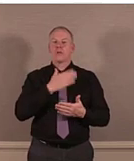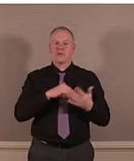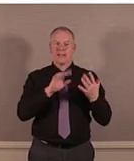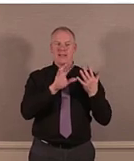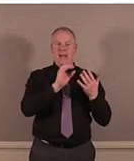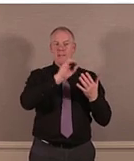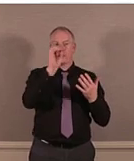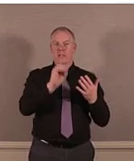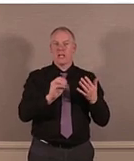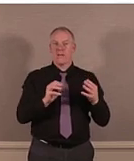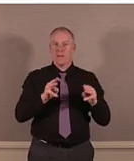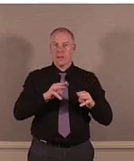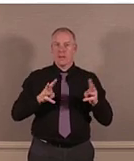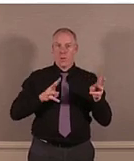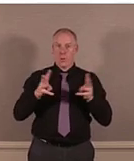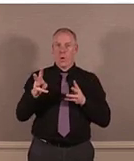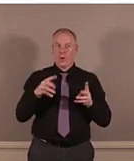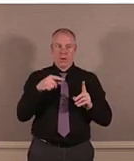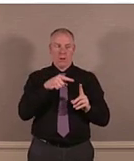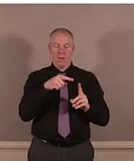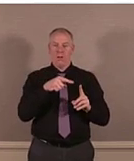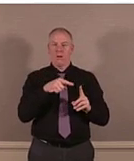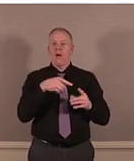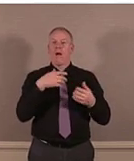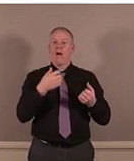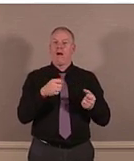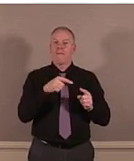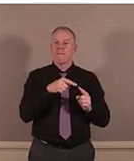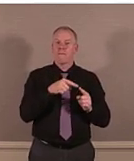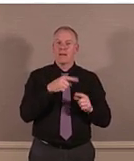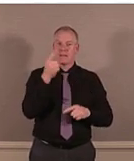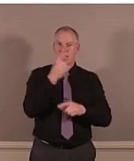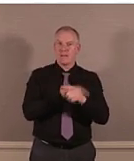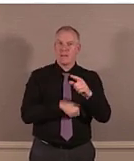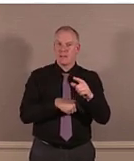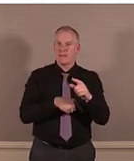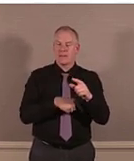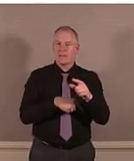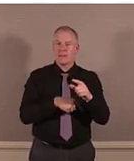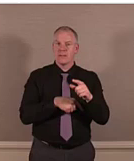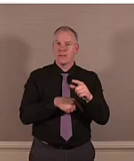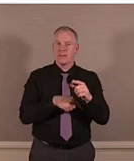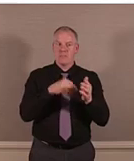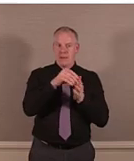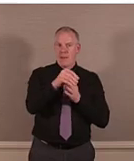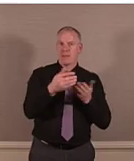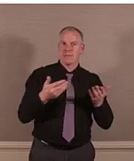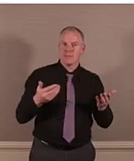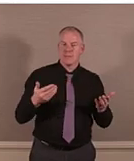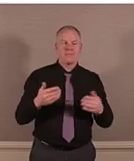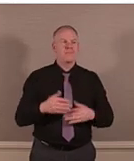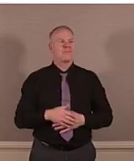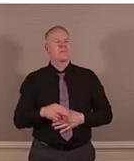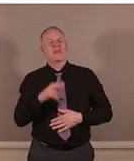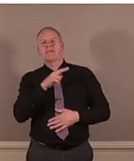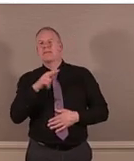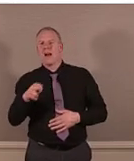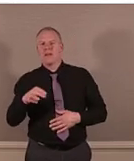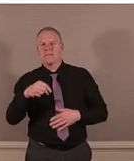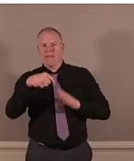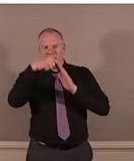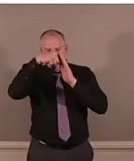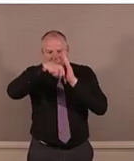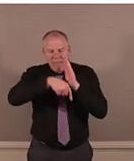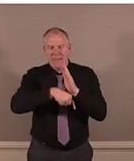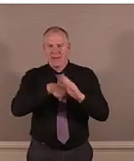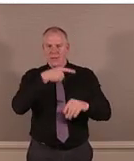the working population is in receipt of disabilities payments. But I'm not going to spend time